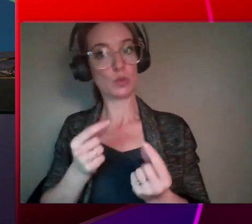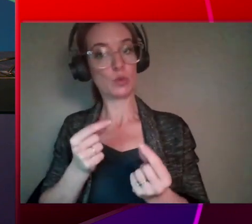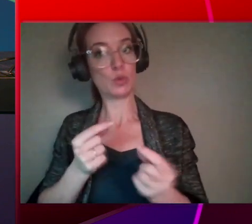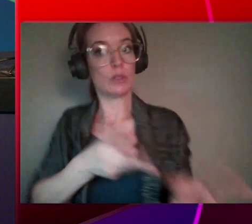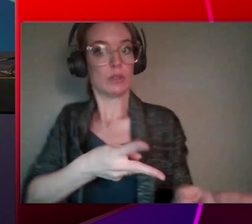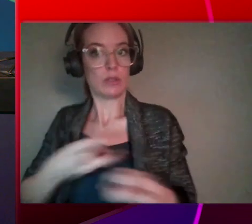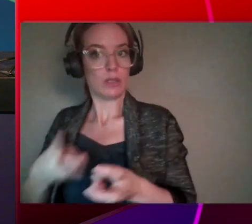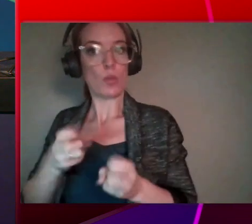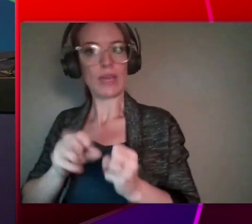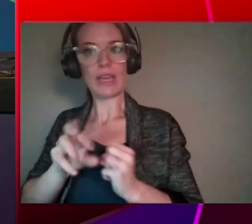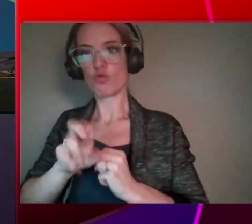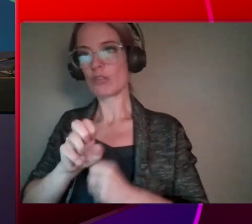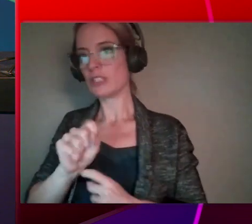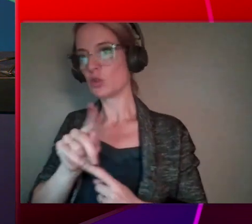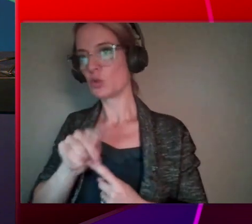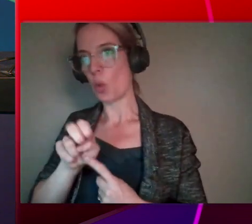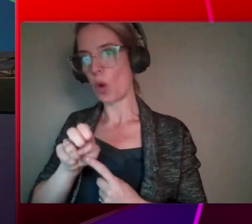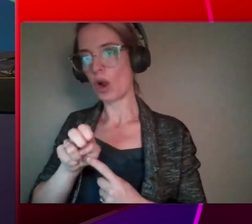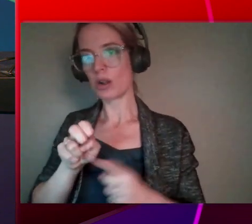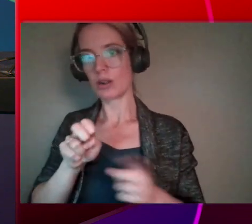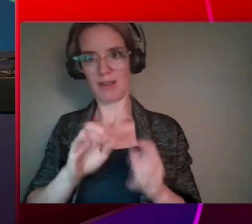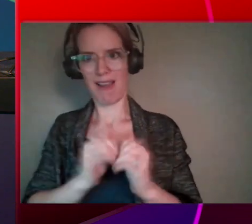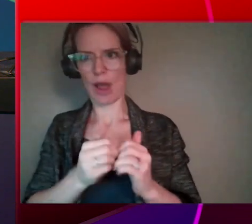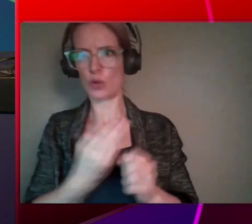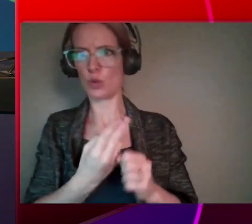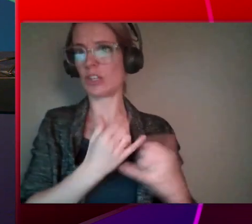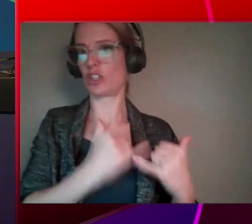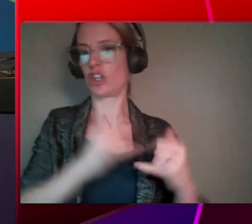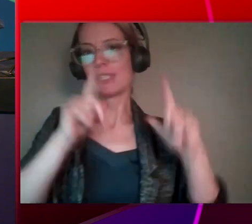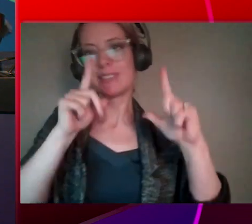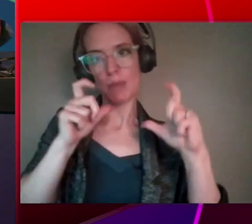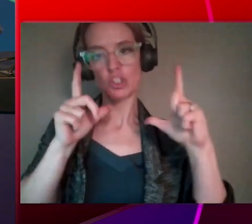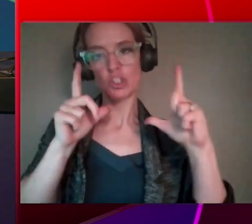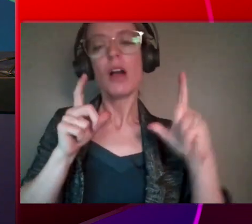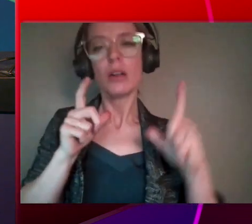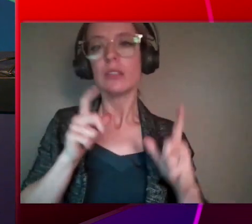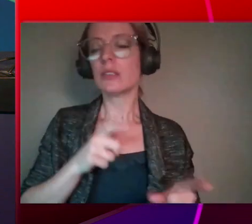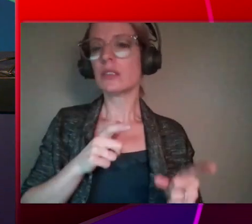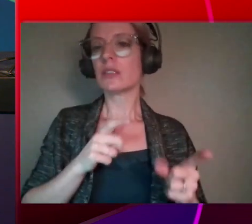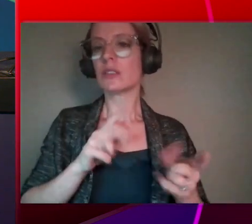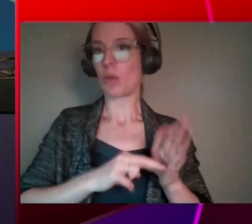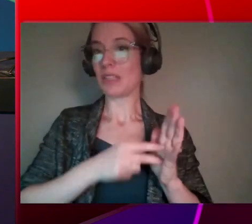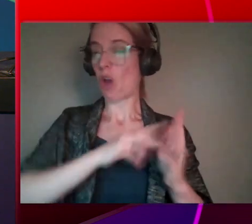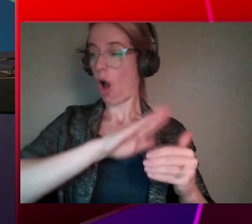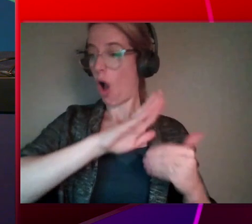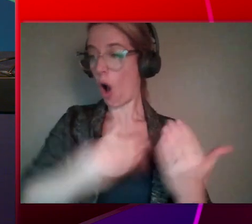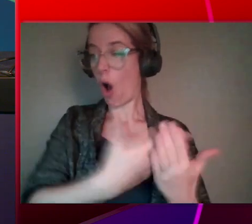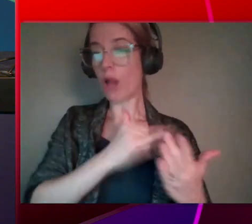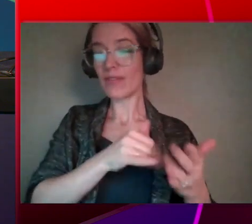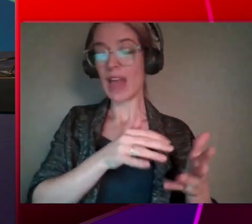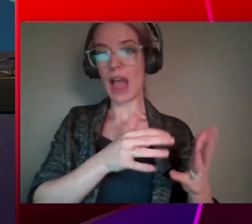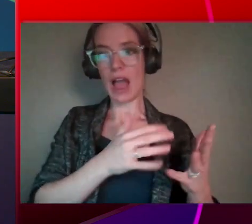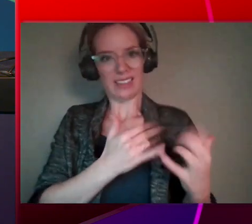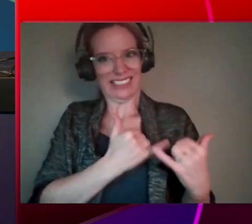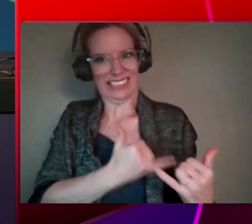environment from the existing snapshot. So we've basically cached all of that latent